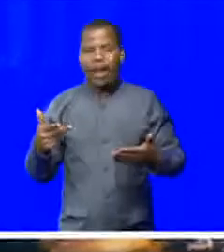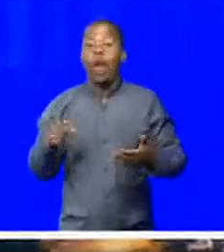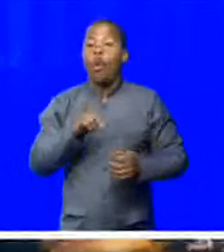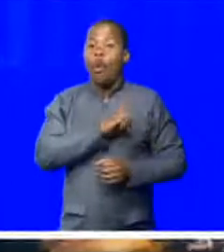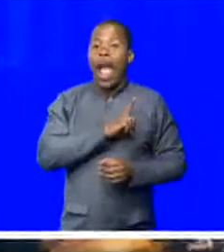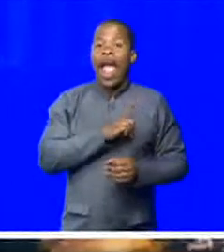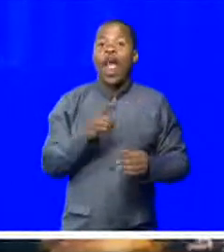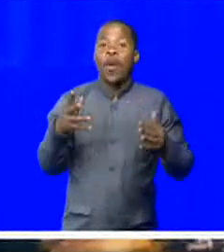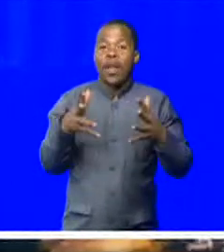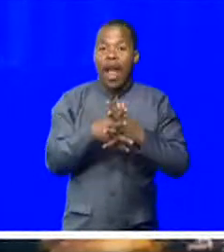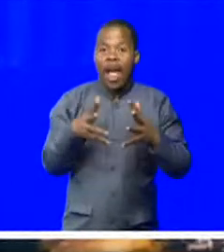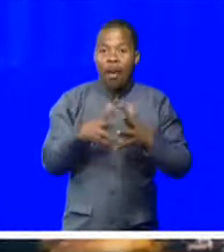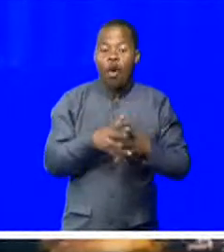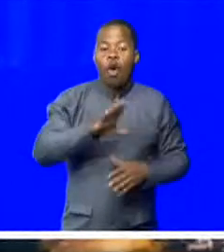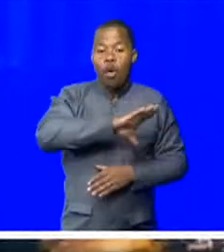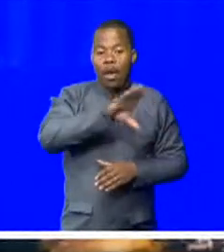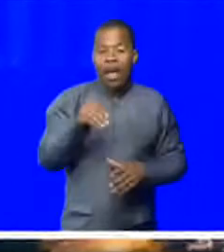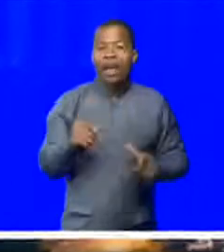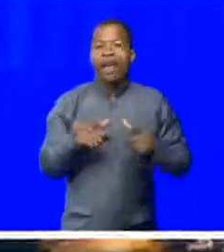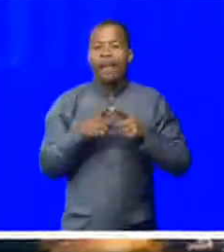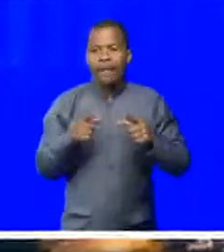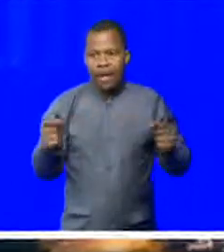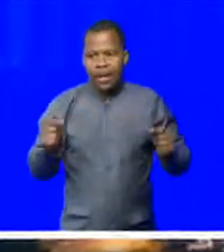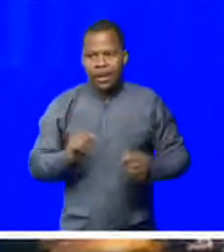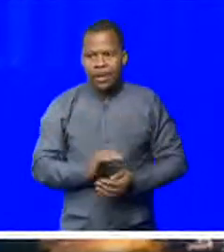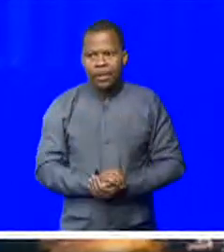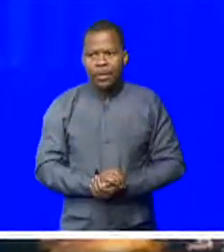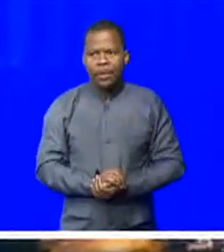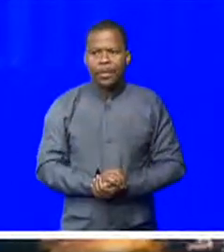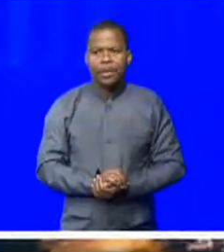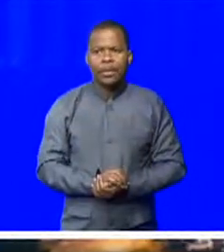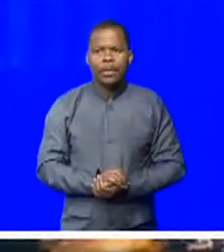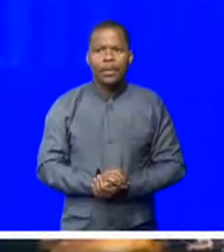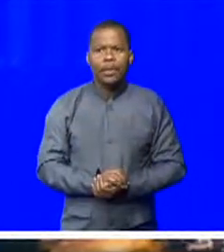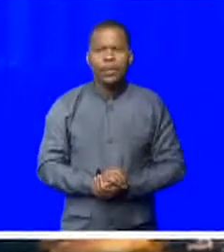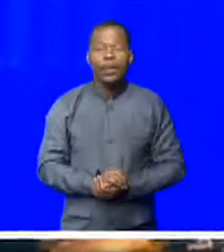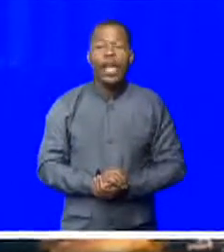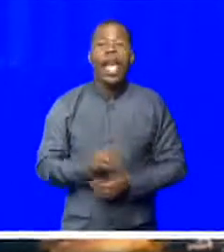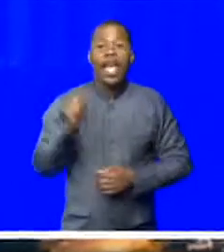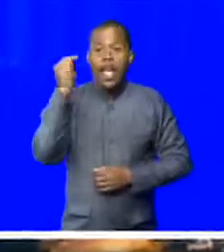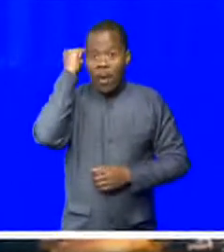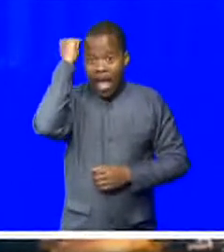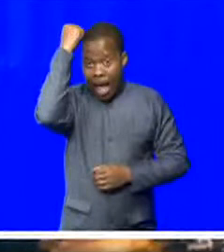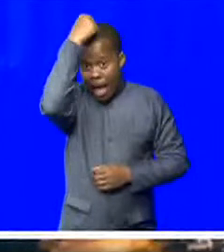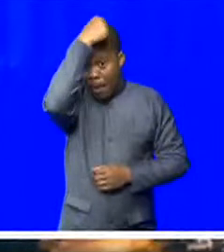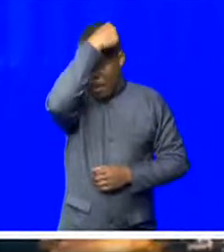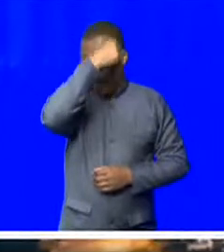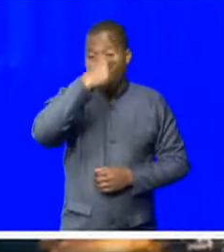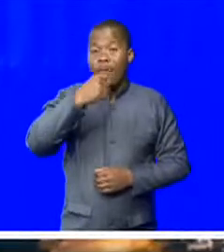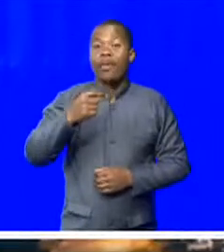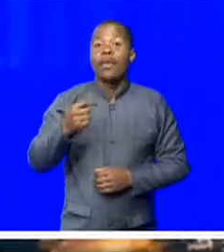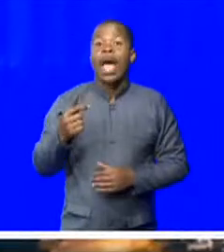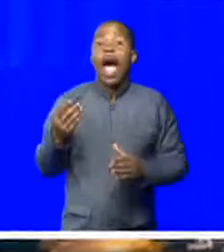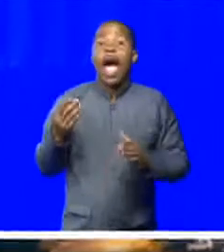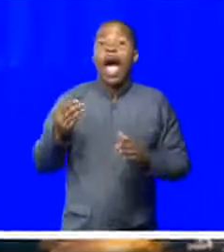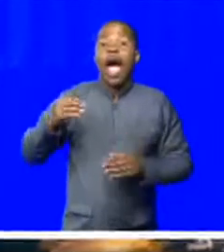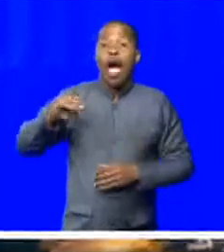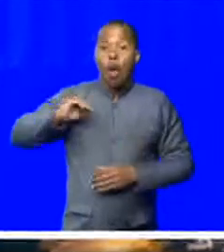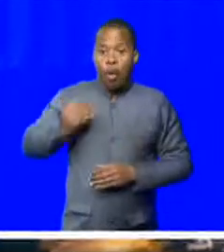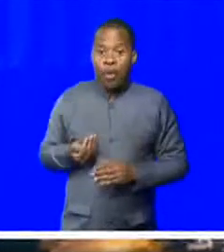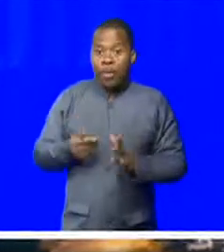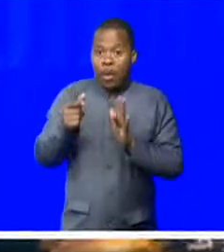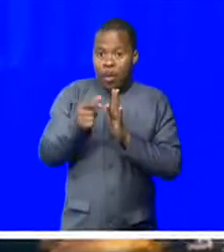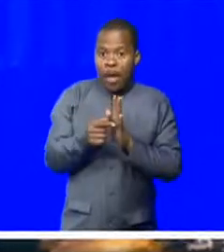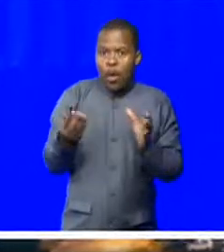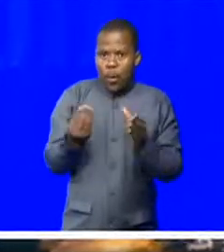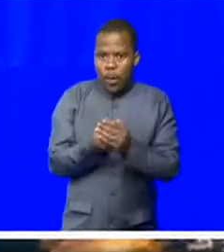closing ceremony of the now concluded SADC Ordinary Summit in Kinshasa. His Majesty was accompanied by Nkosikazi Lankambule